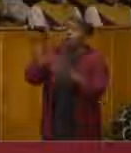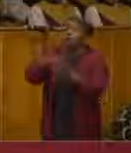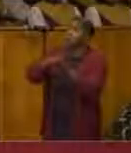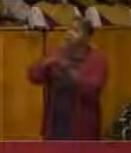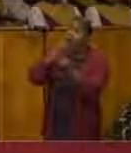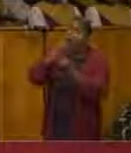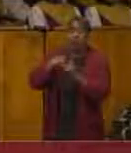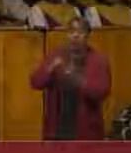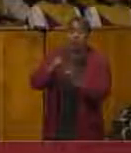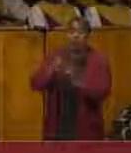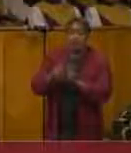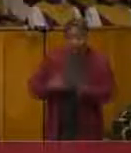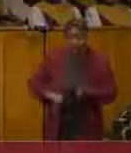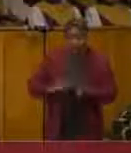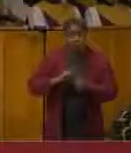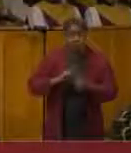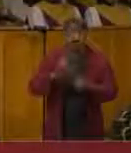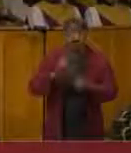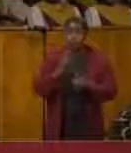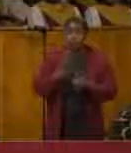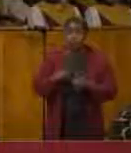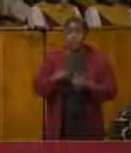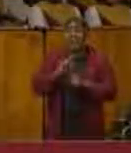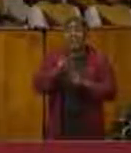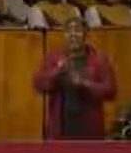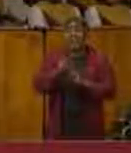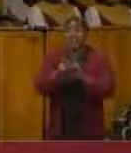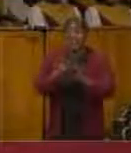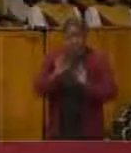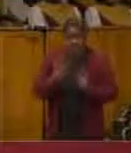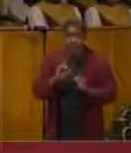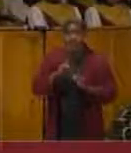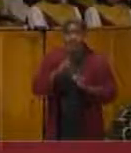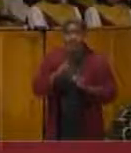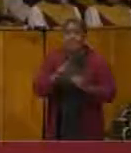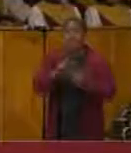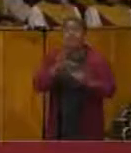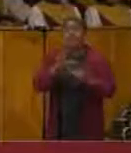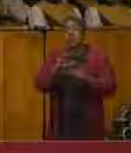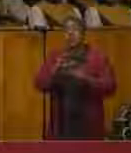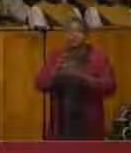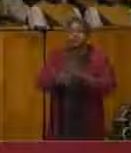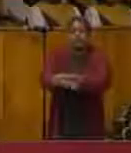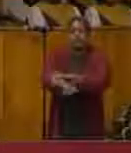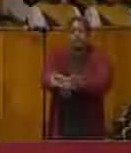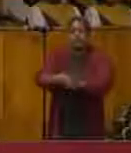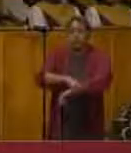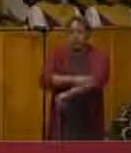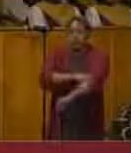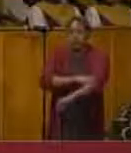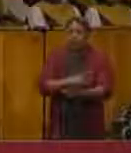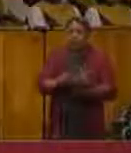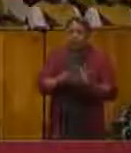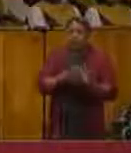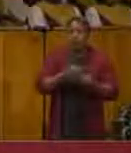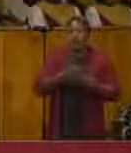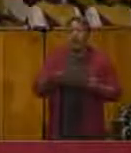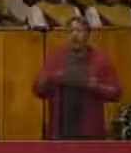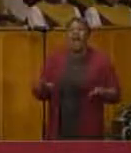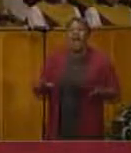give. Number one, giving is an act that